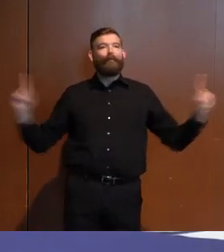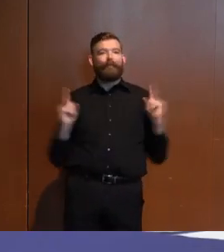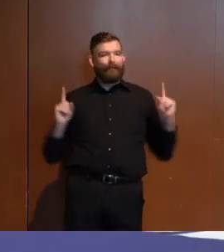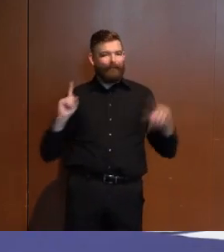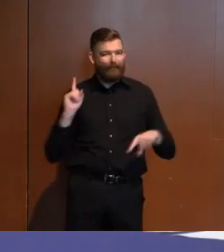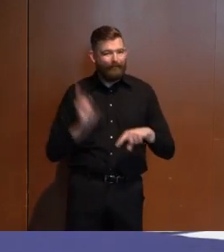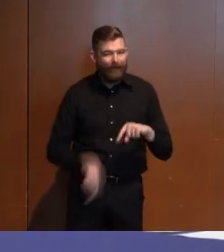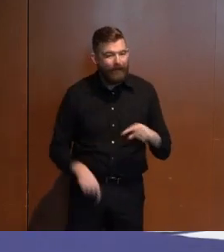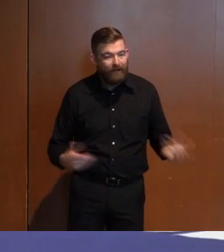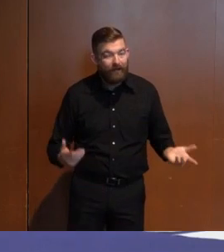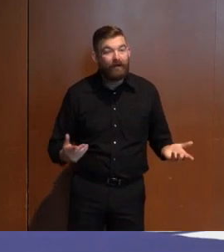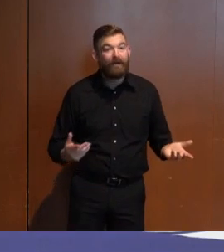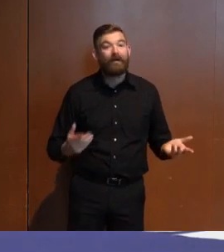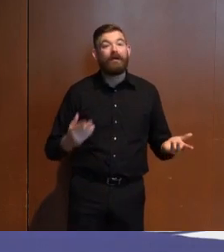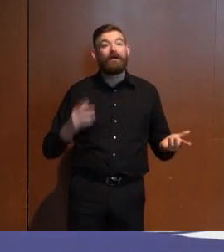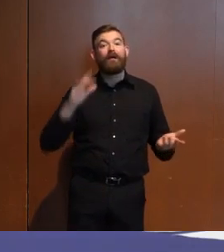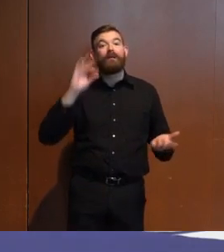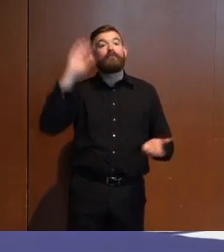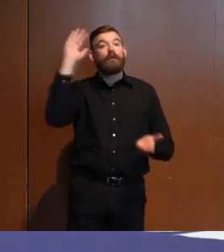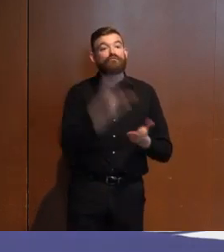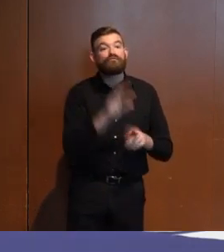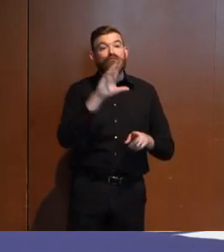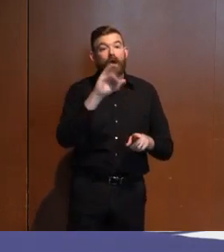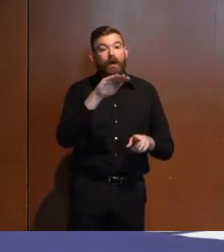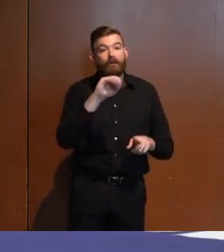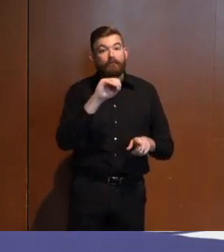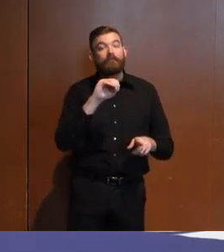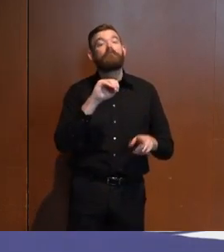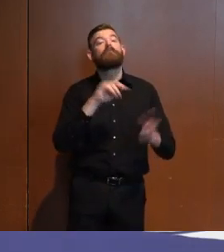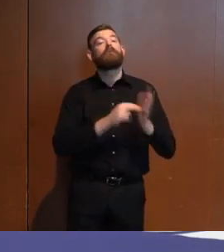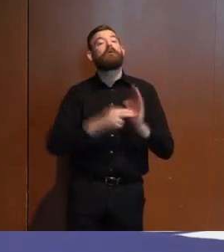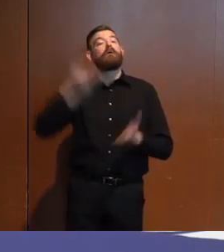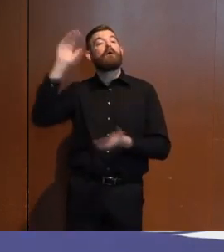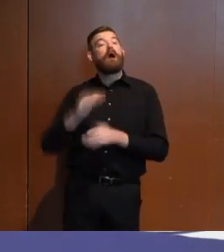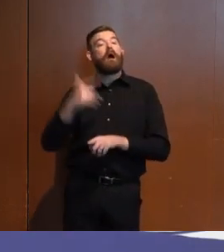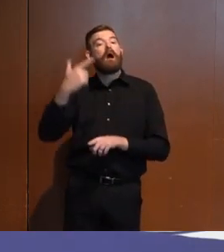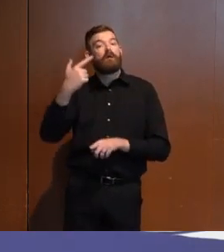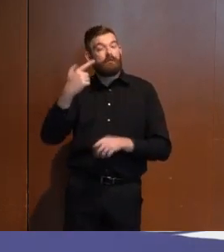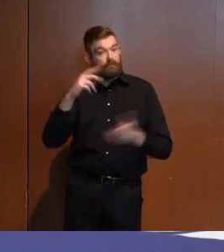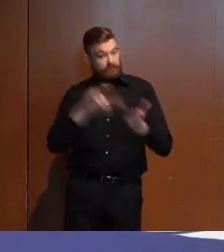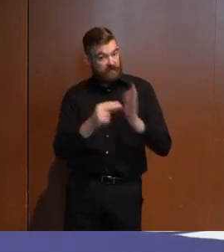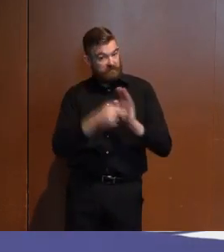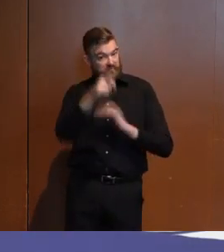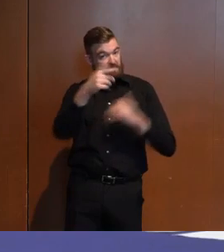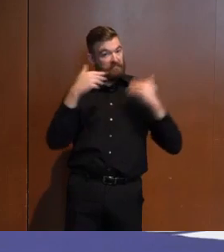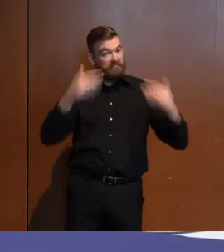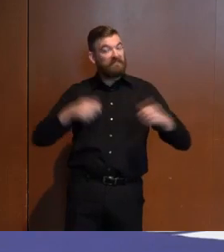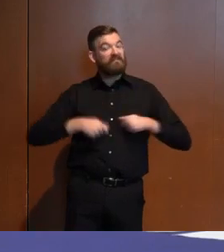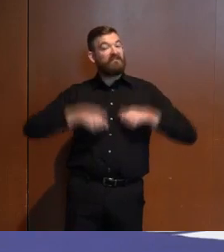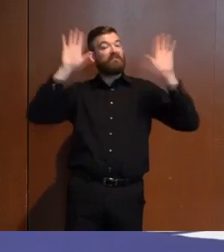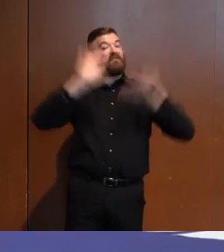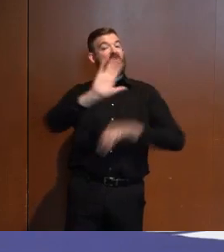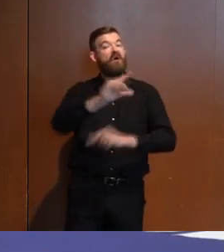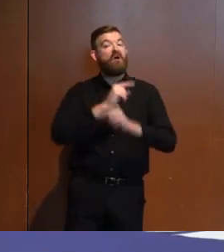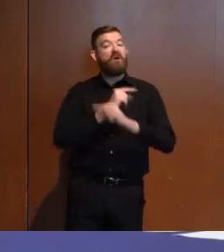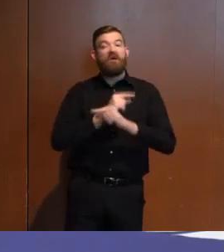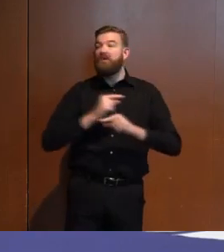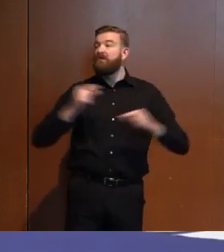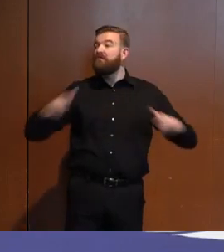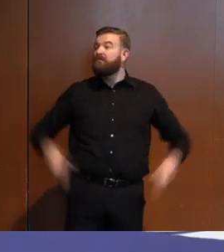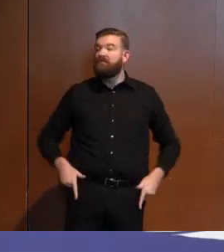and wait police? Listen, that's my personal bodyguards is not my decision. It's his decision, and you can deal with him offline. I've